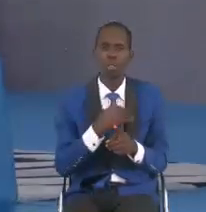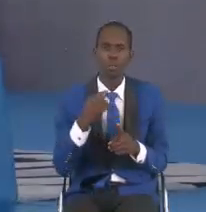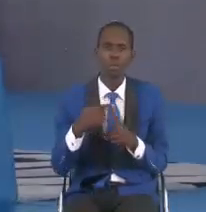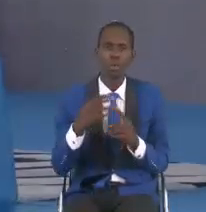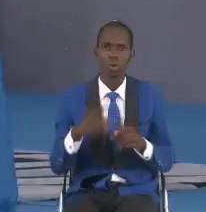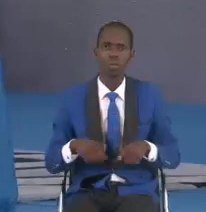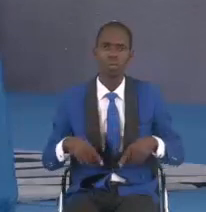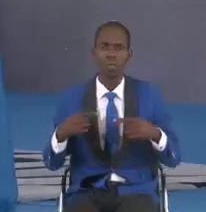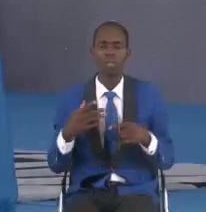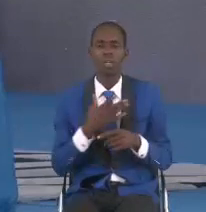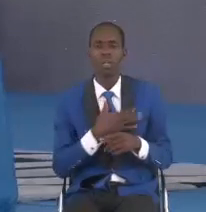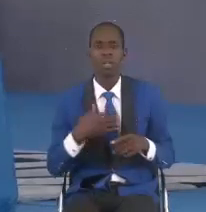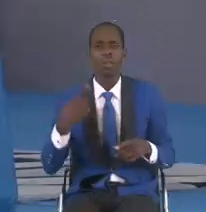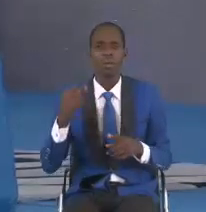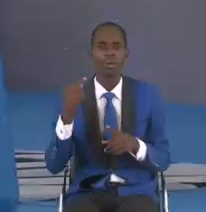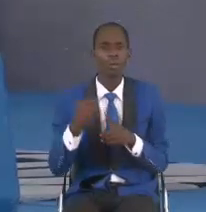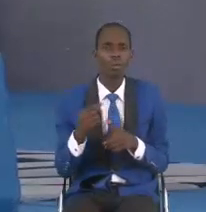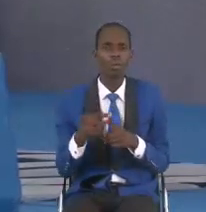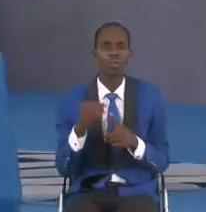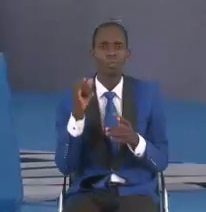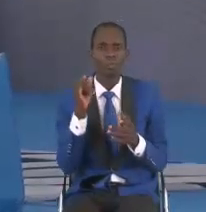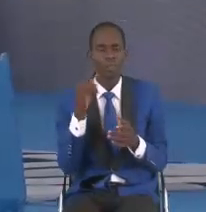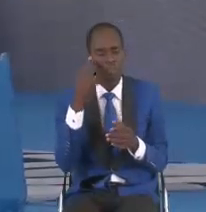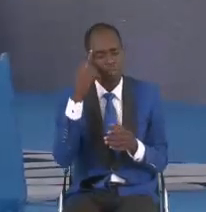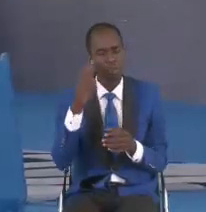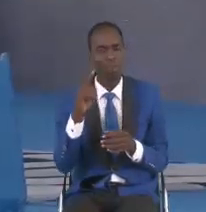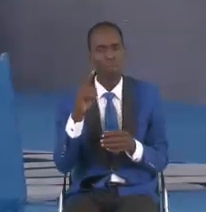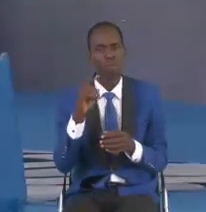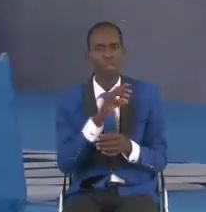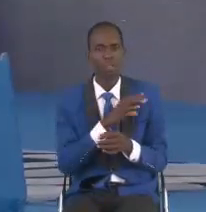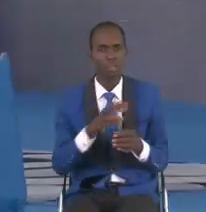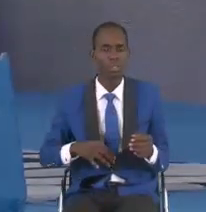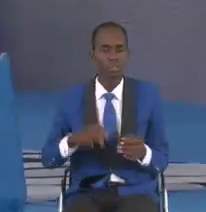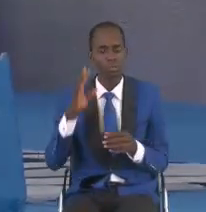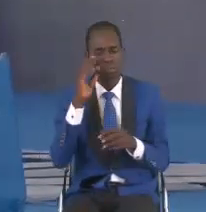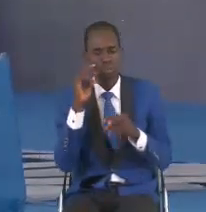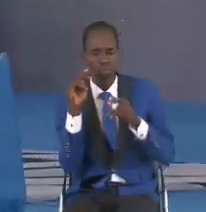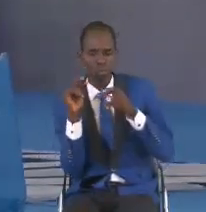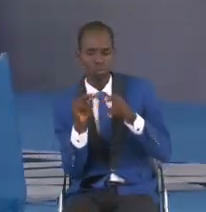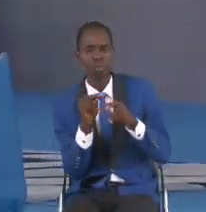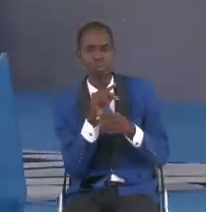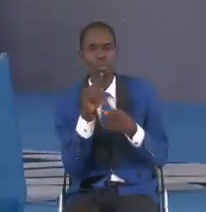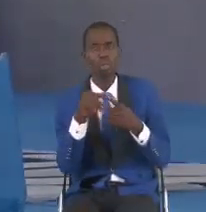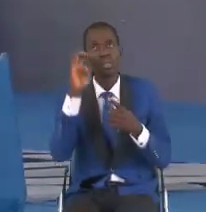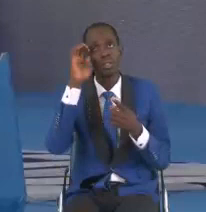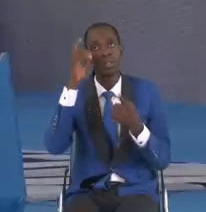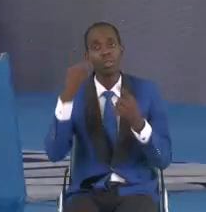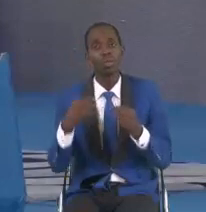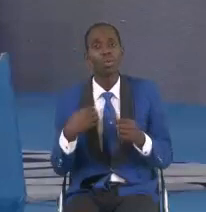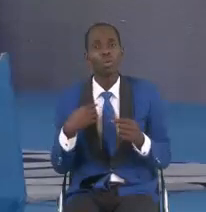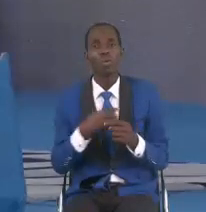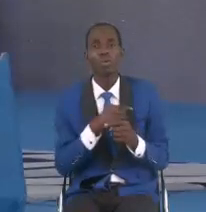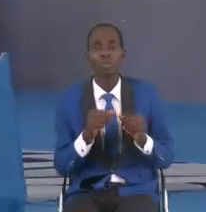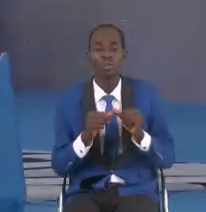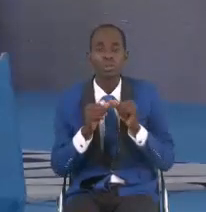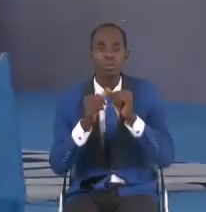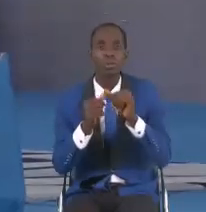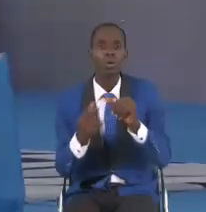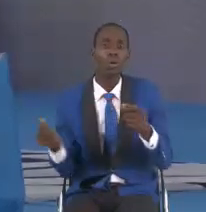the word that Christ is going to look at when it comes? We keep on